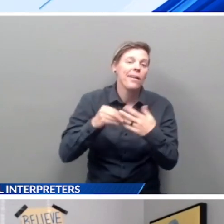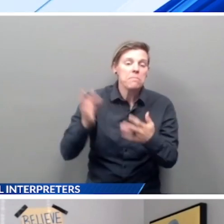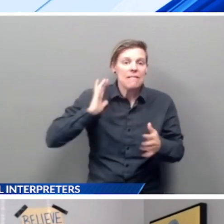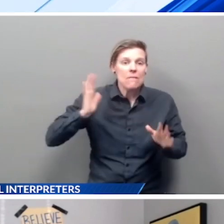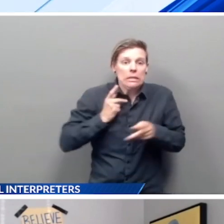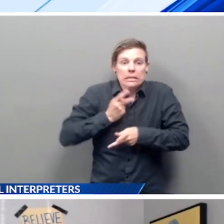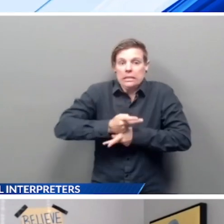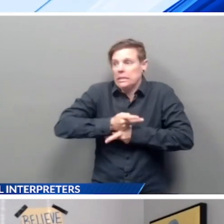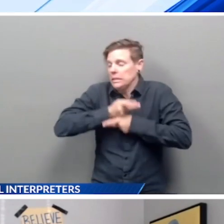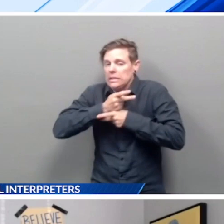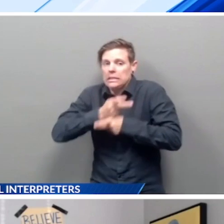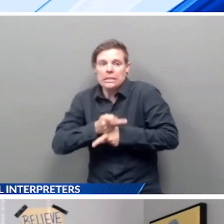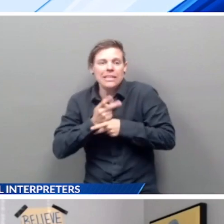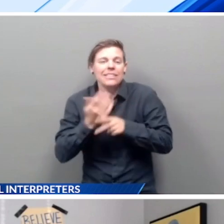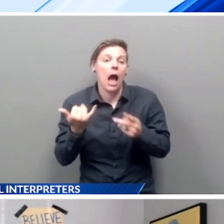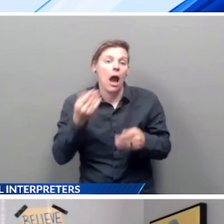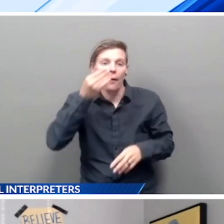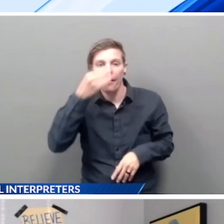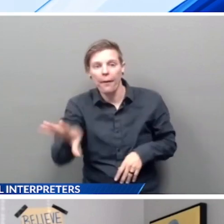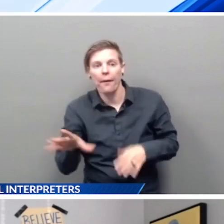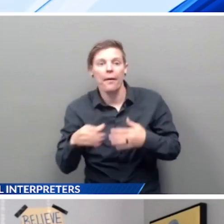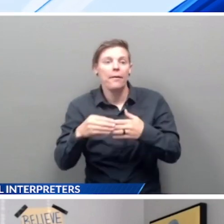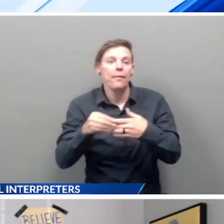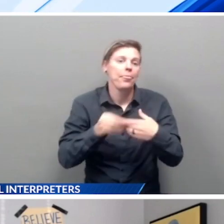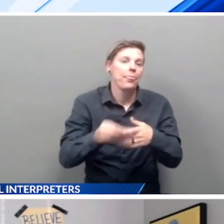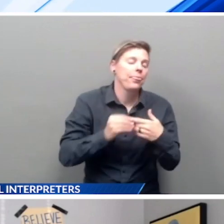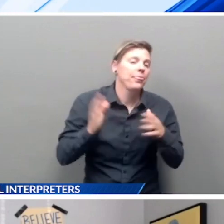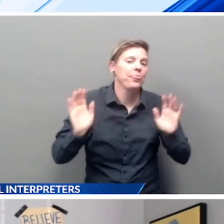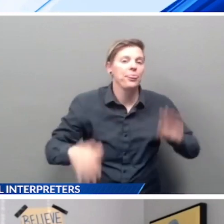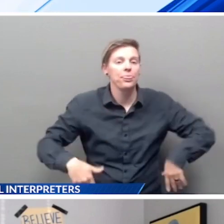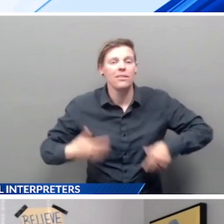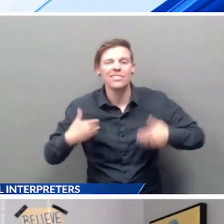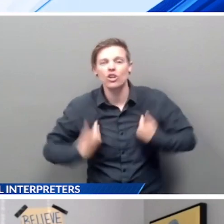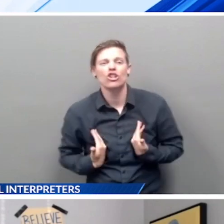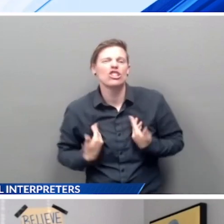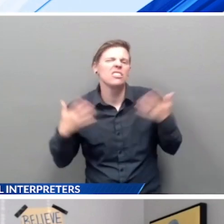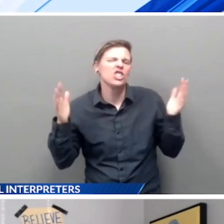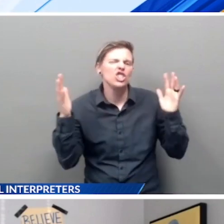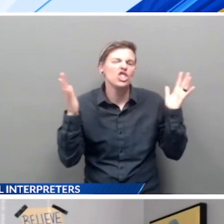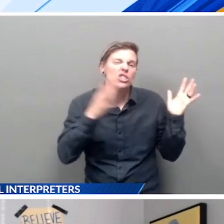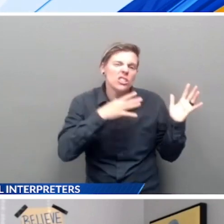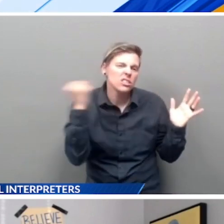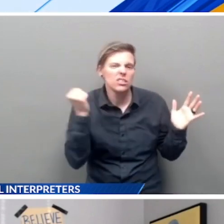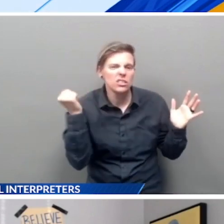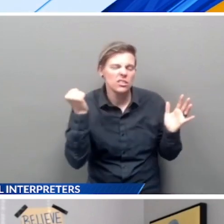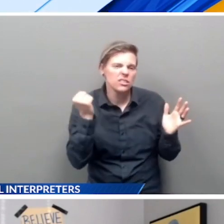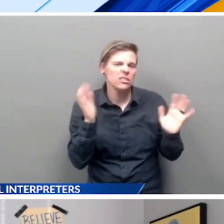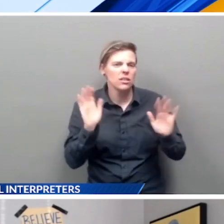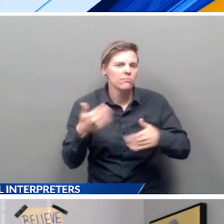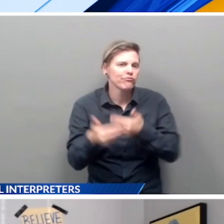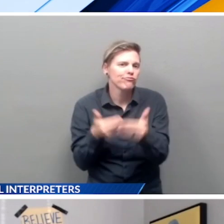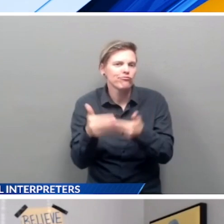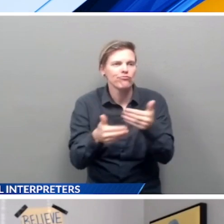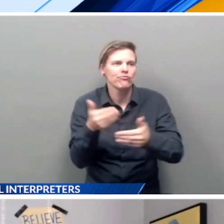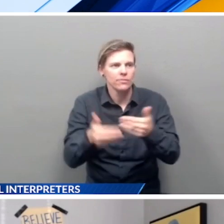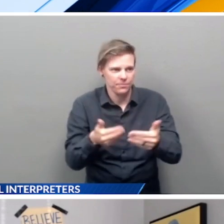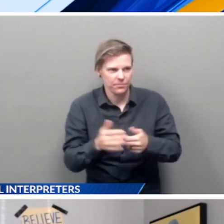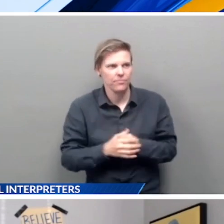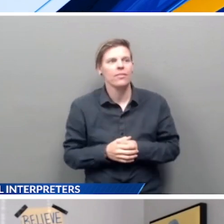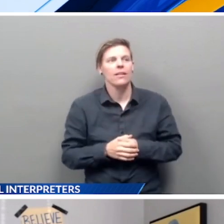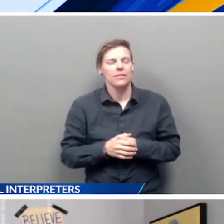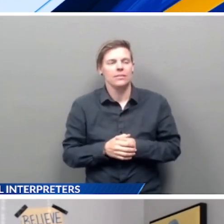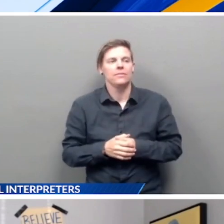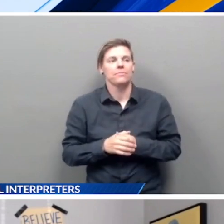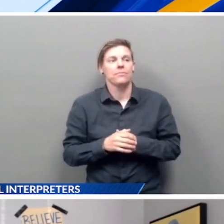so what that means is this becomes less effective as a disease control